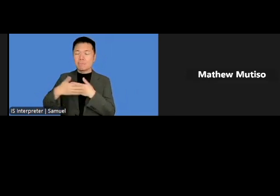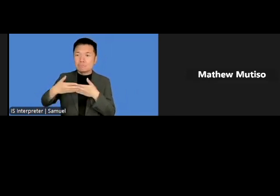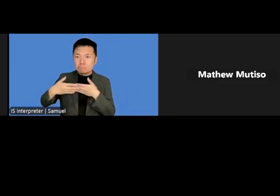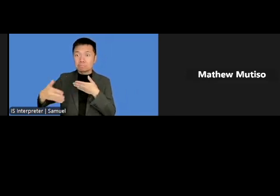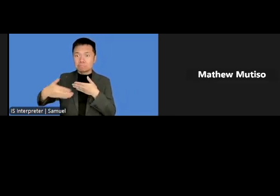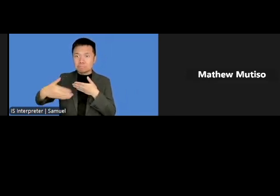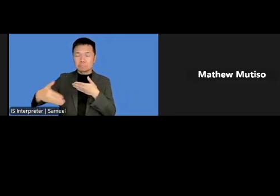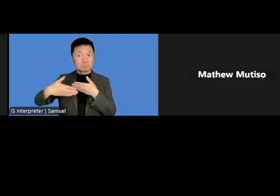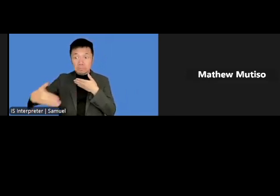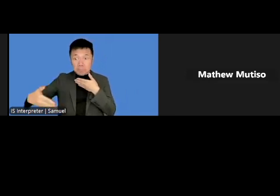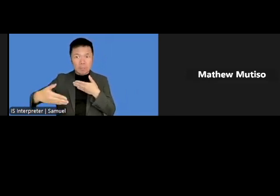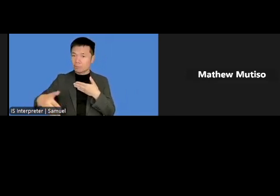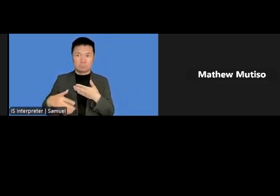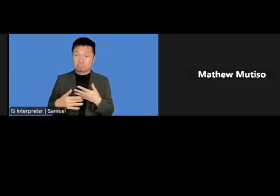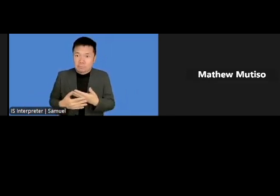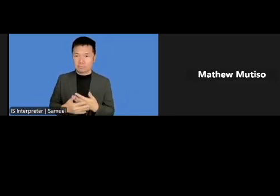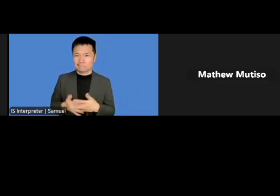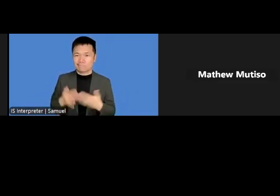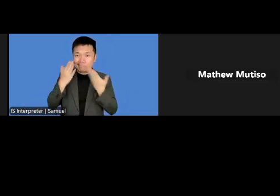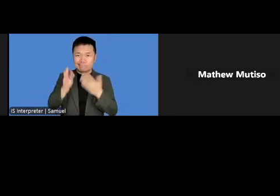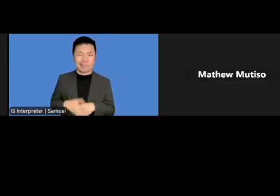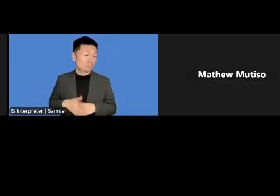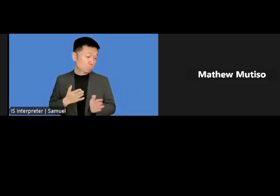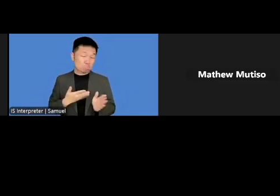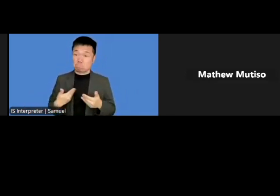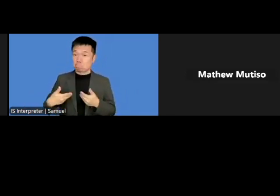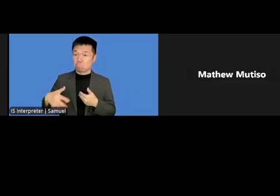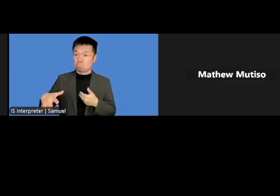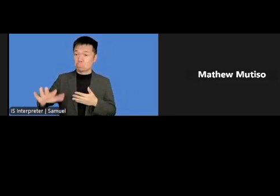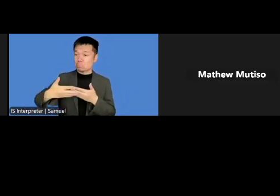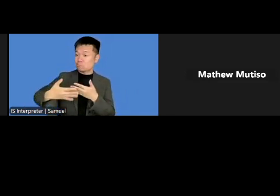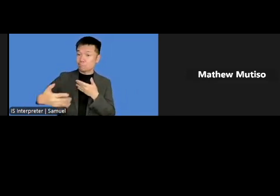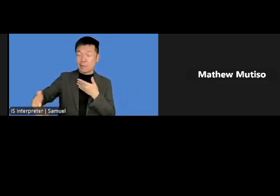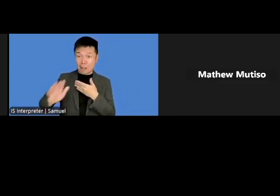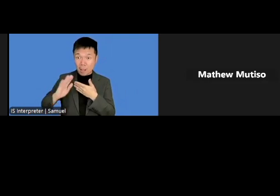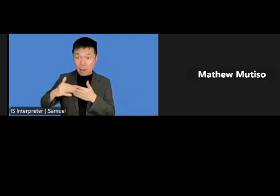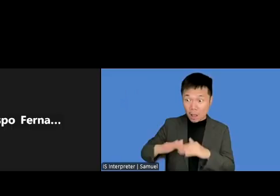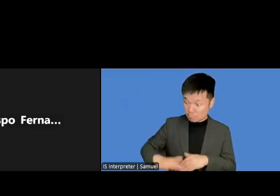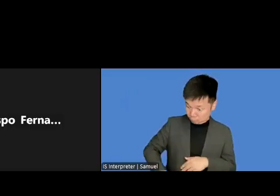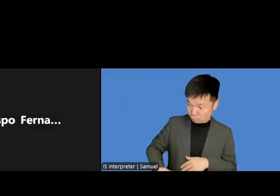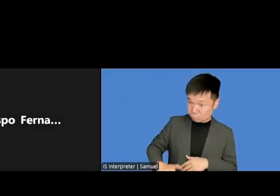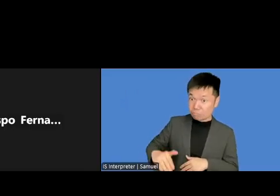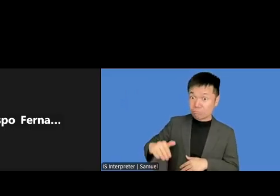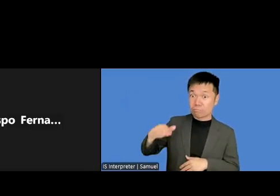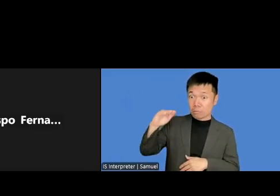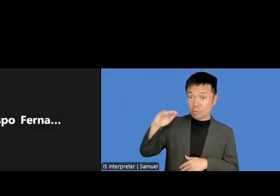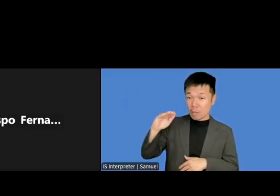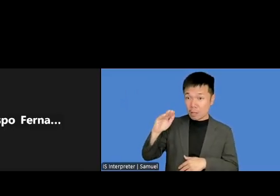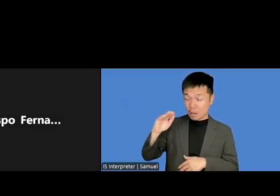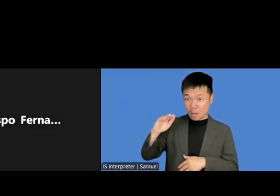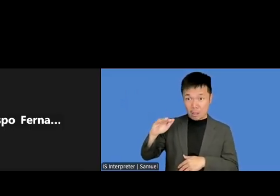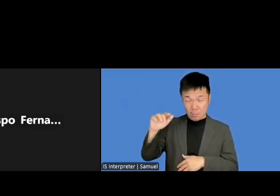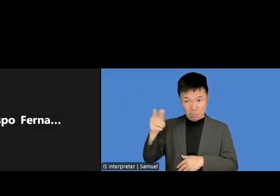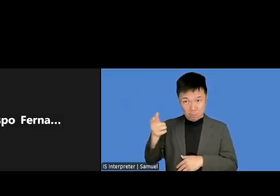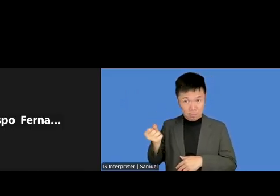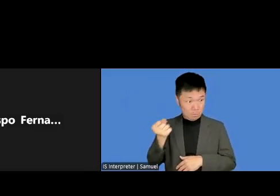what measures would be taken for the people to go back into their communities. This was a lingering question